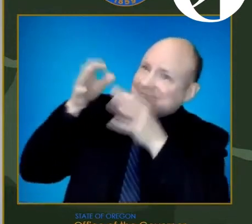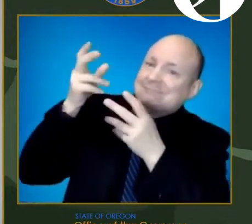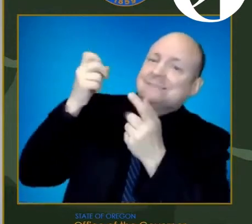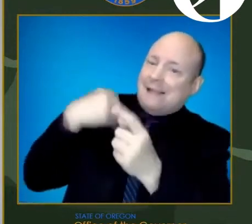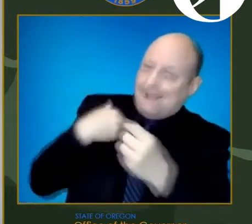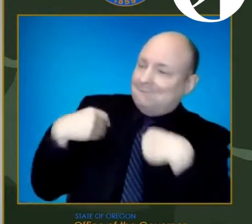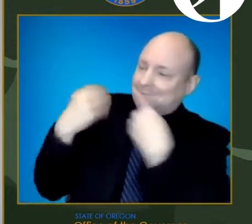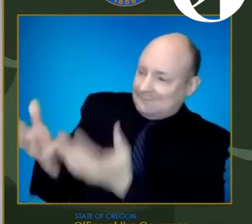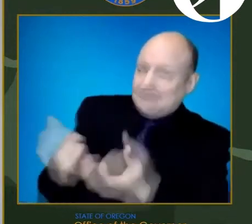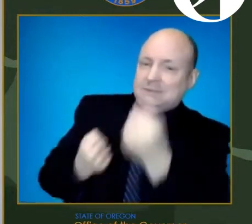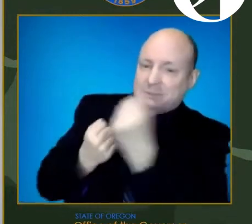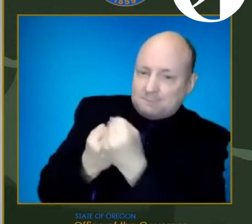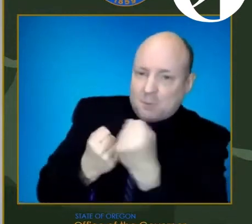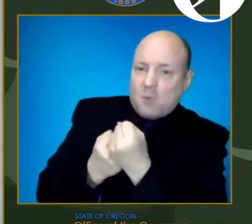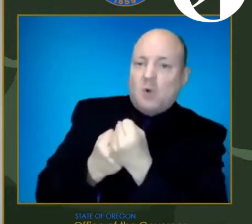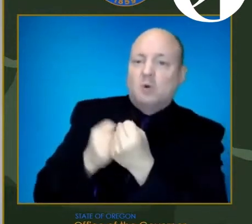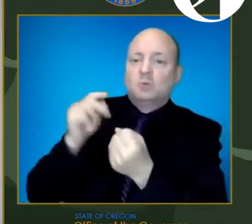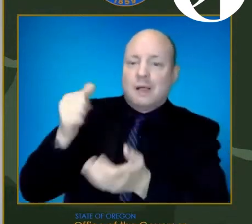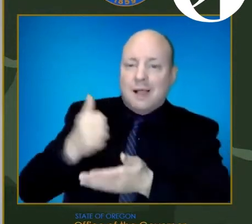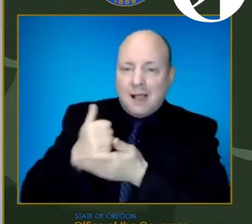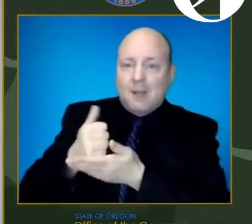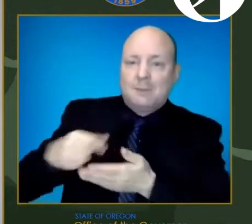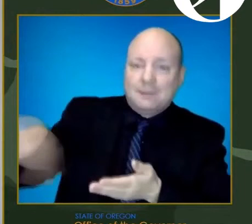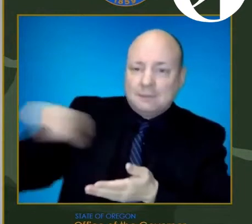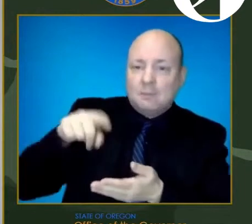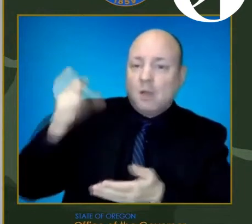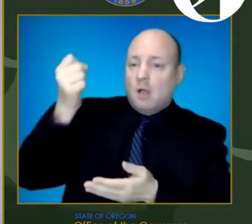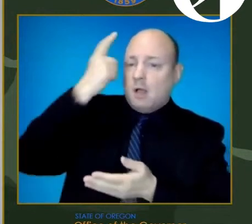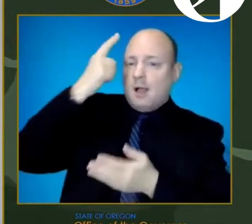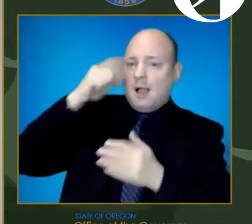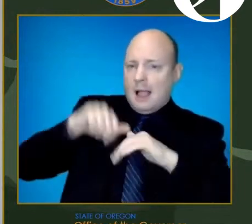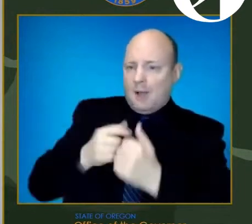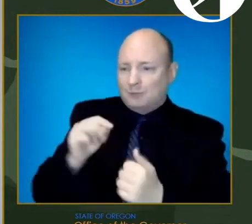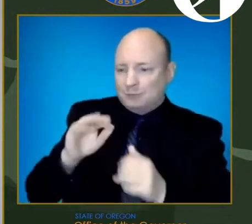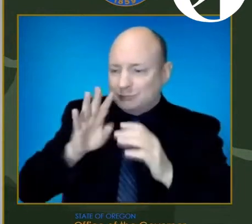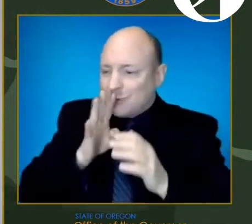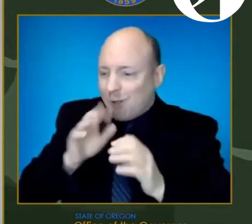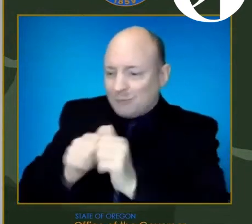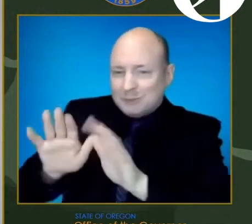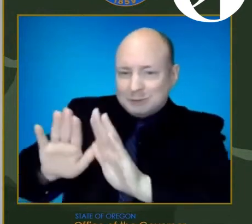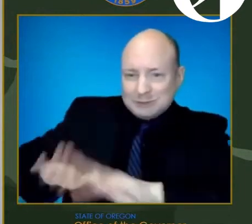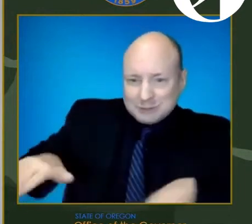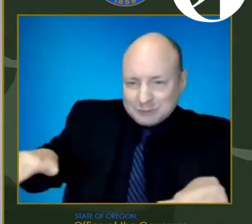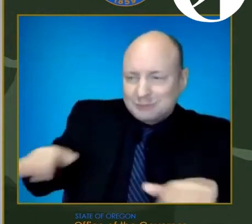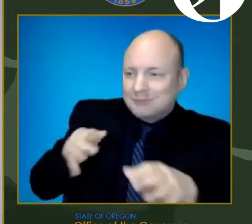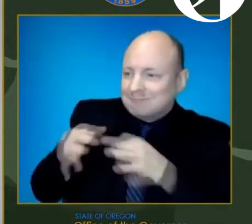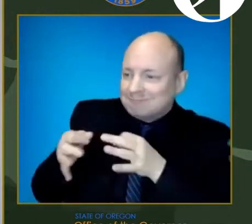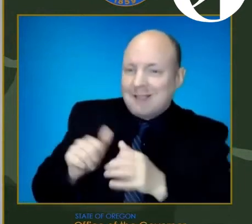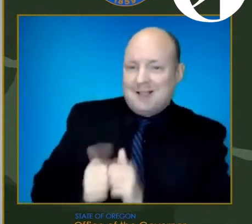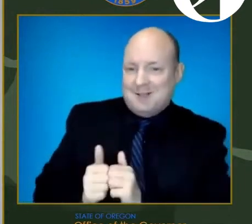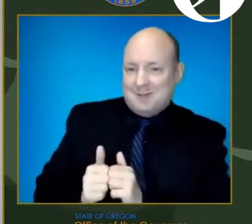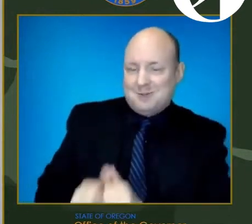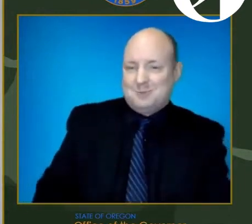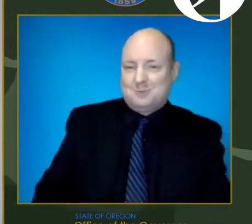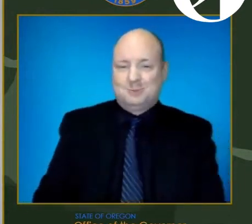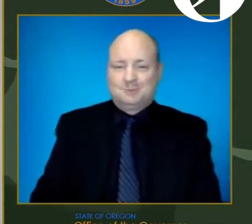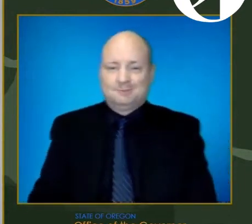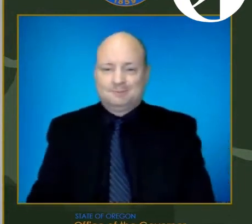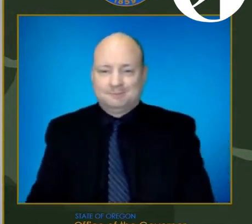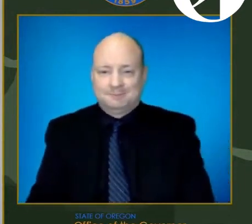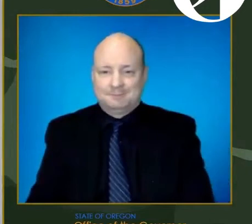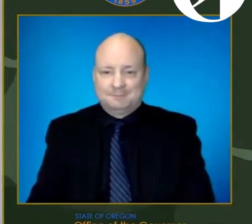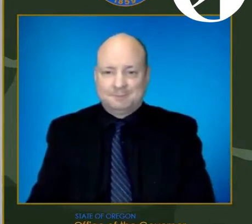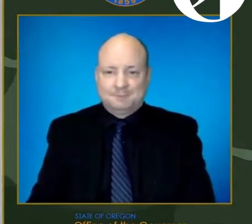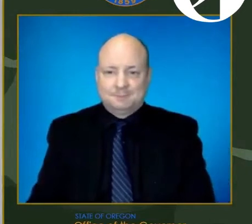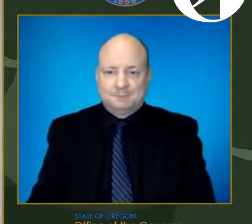the ways to kind of engage with their kids and having these conversations. Really talking about this in the home is the difference between, an